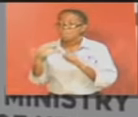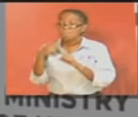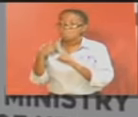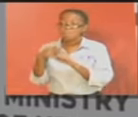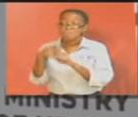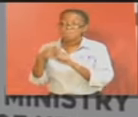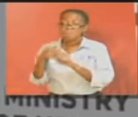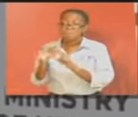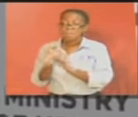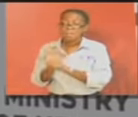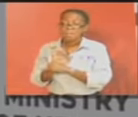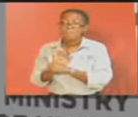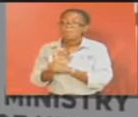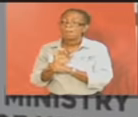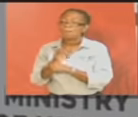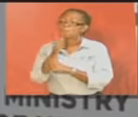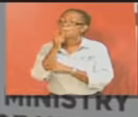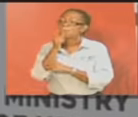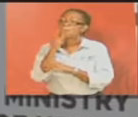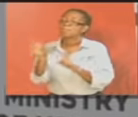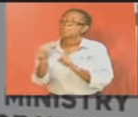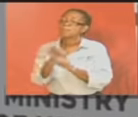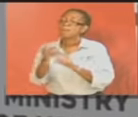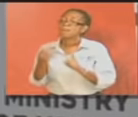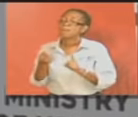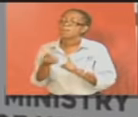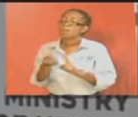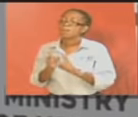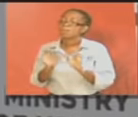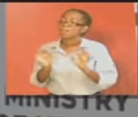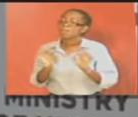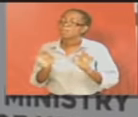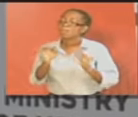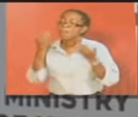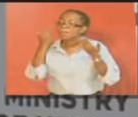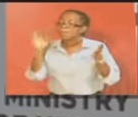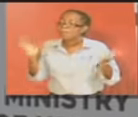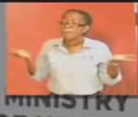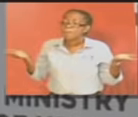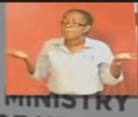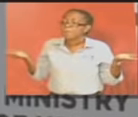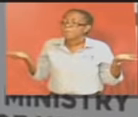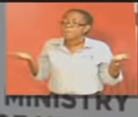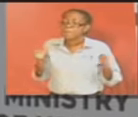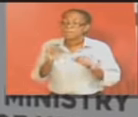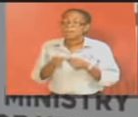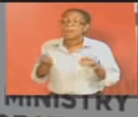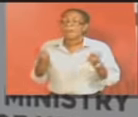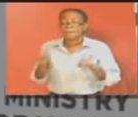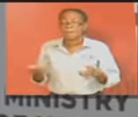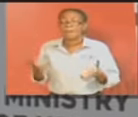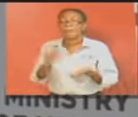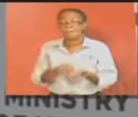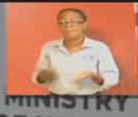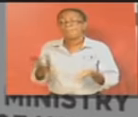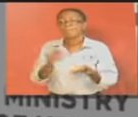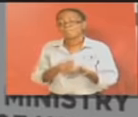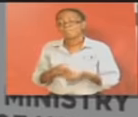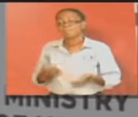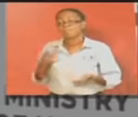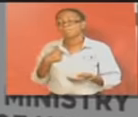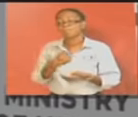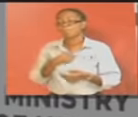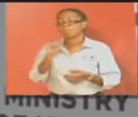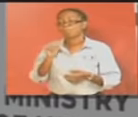to what has been identified as the high-risk set of behaviors. That is still the same, and we still have both cluster